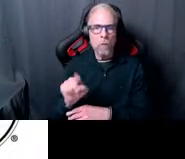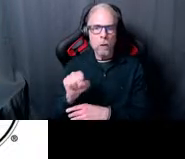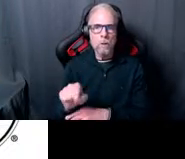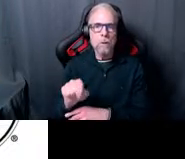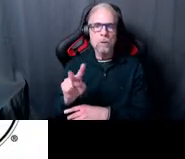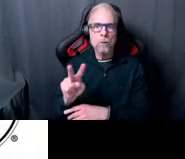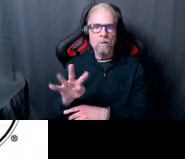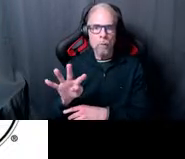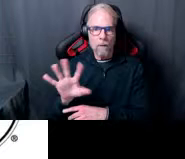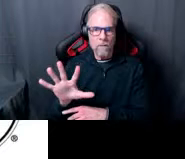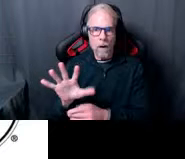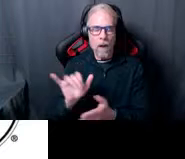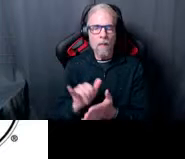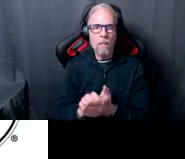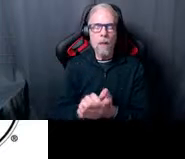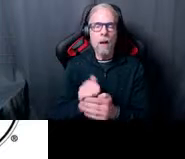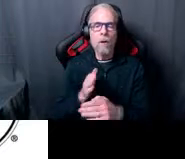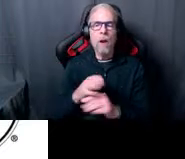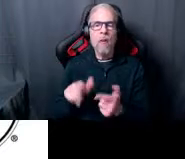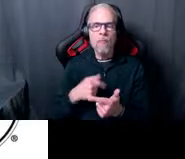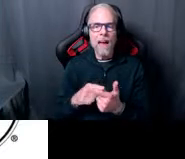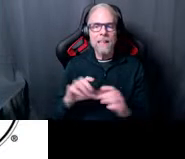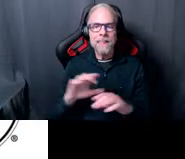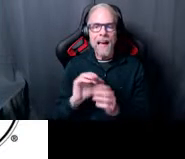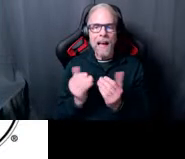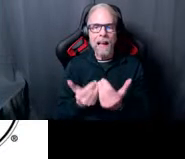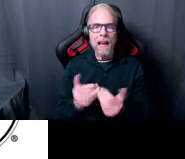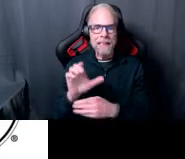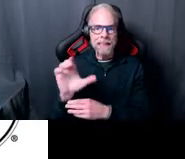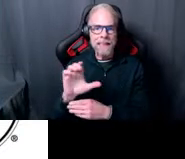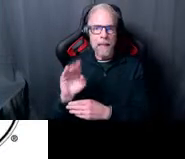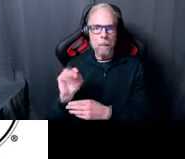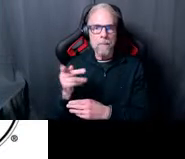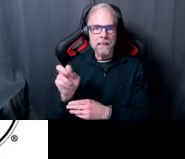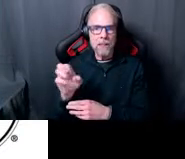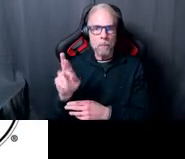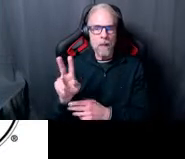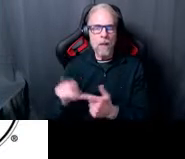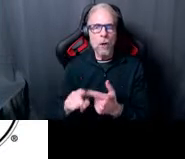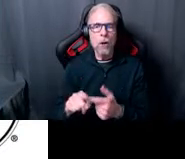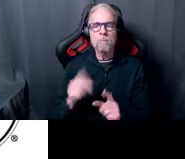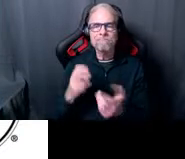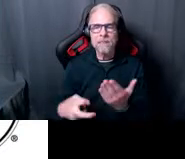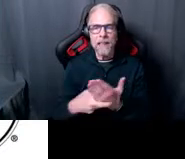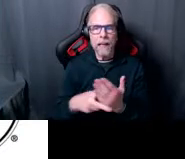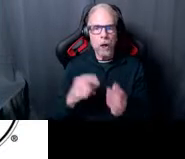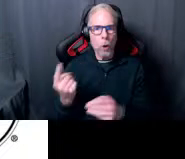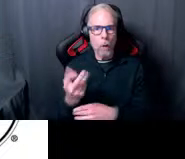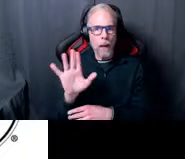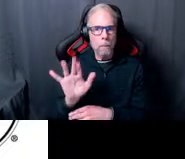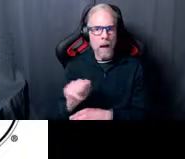164.245, is a Class C misdemeanor, citable only by law enforcement.